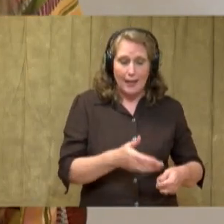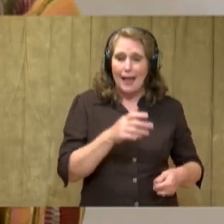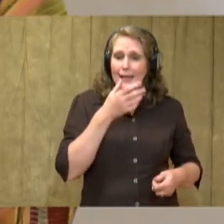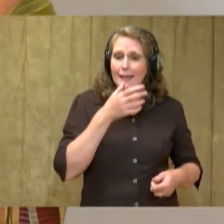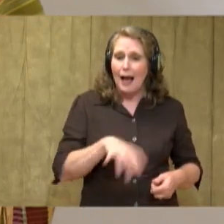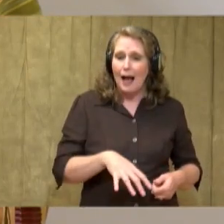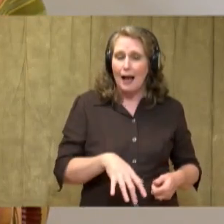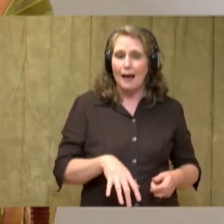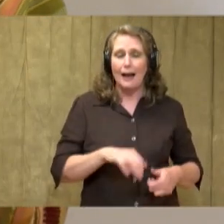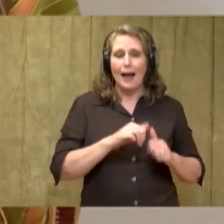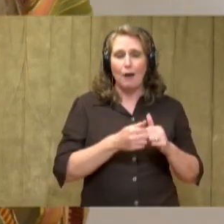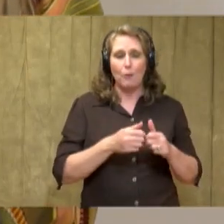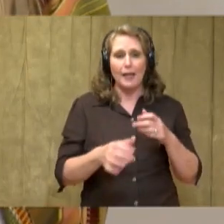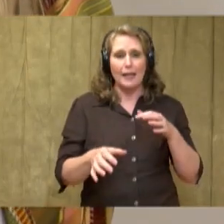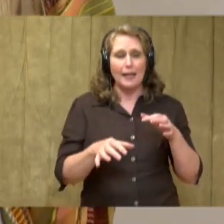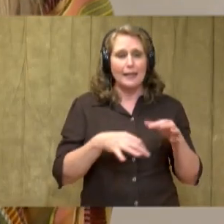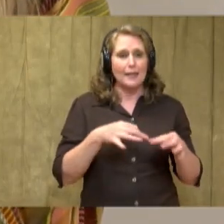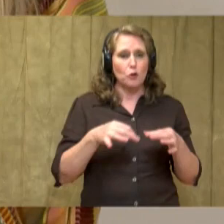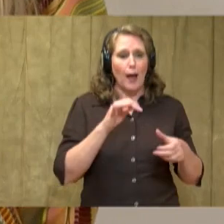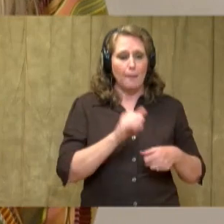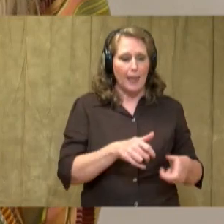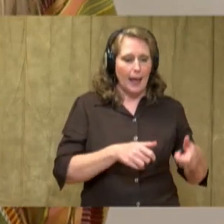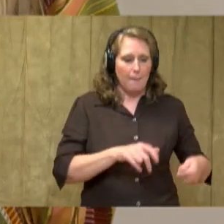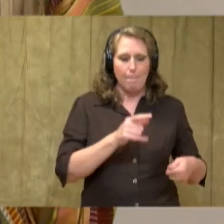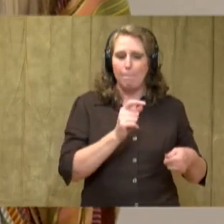How would we describe that pan?